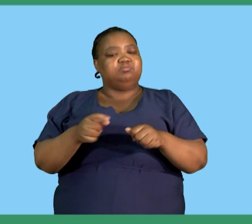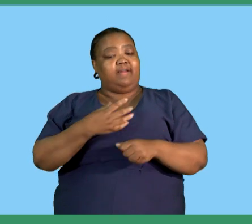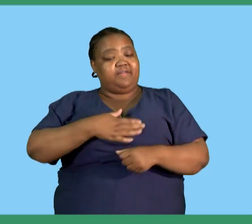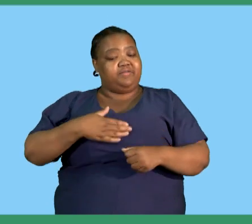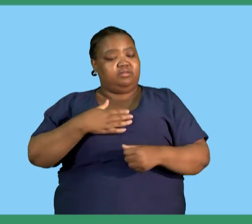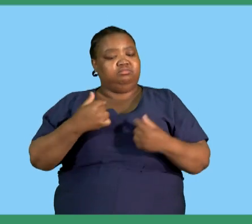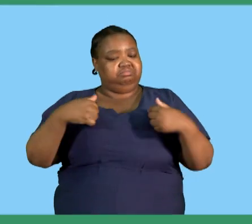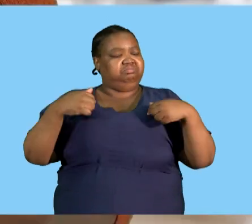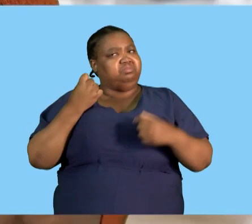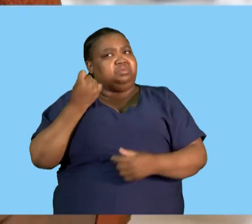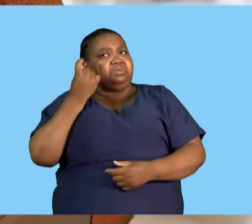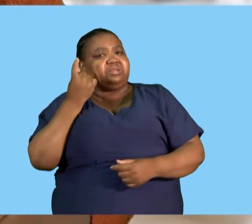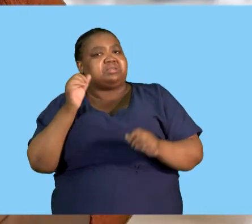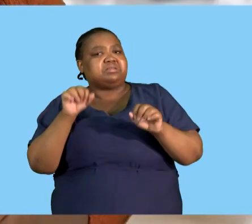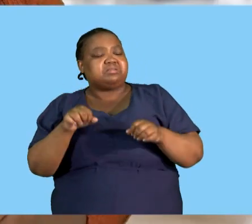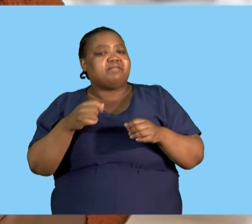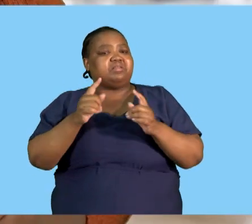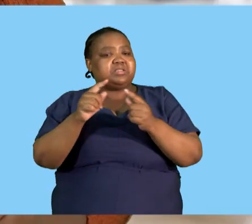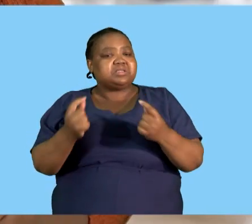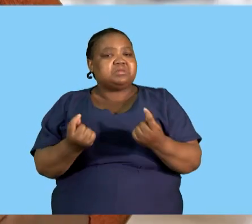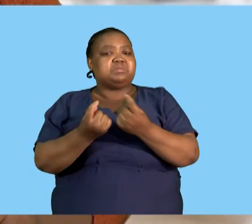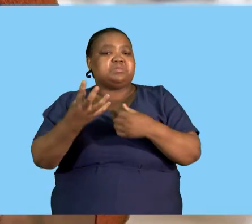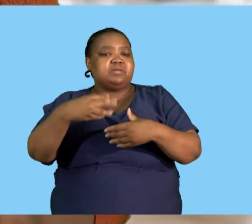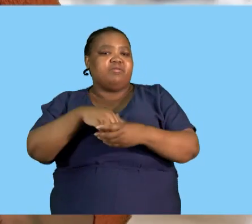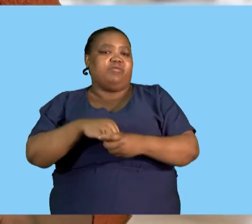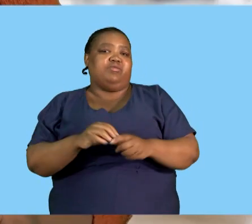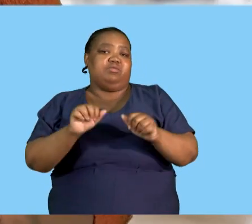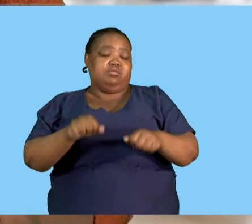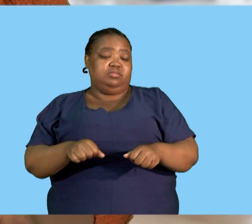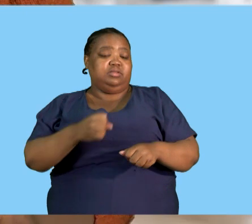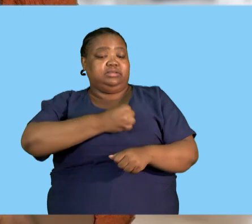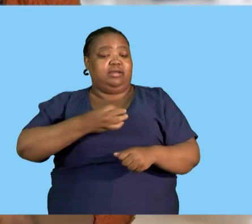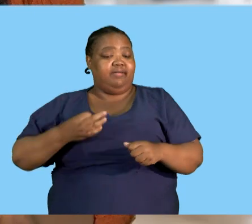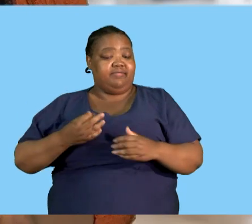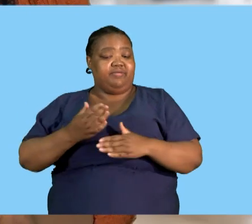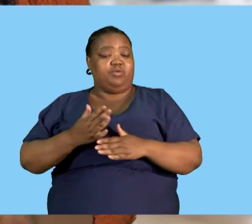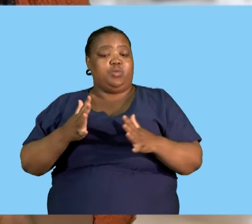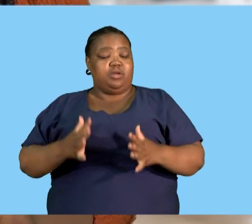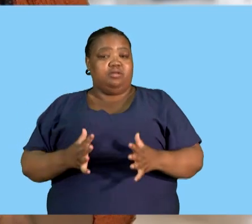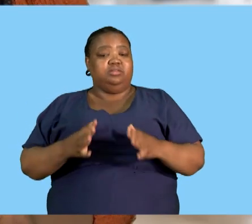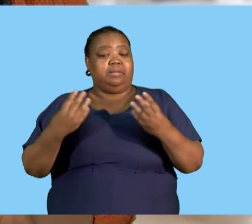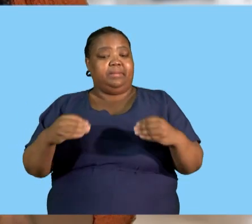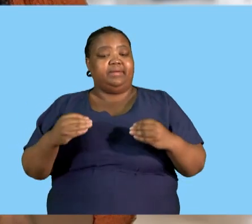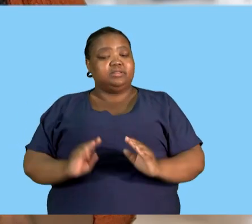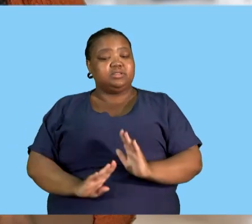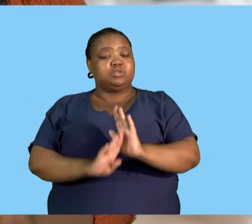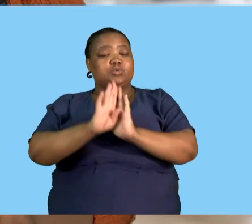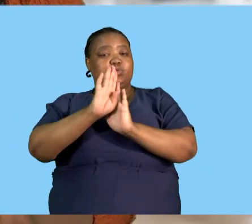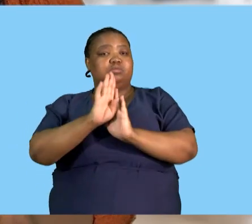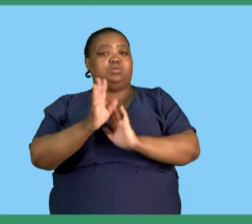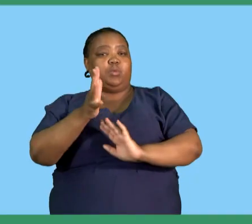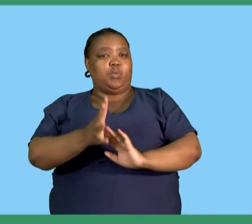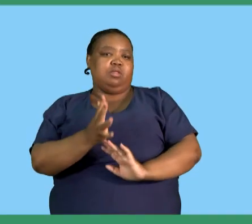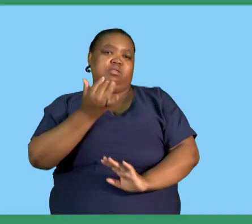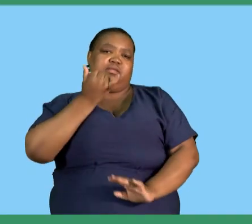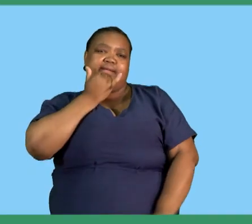with them, you were asking them, so they feel included, they feel part of the team. And then employees will develop and grow with the